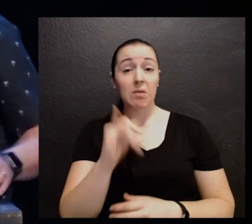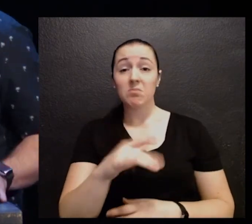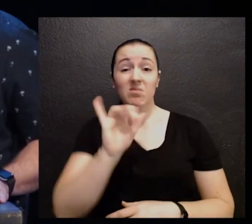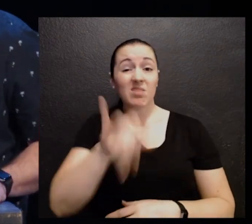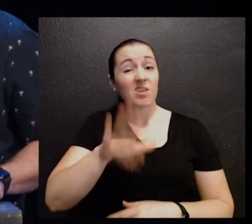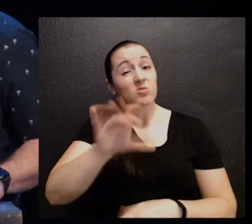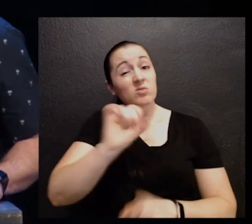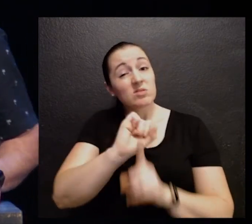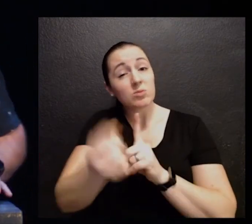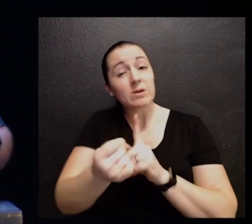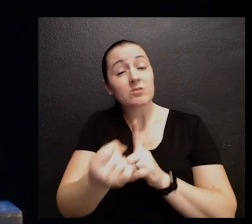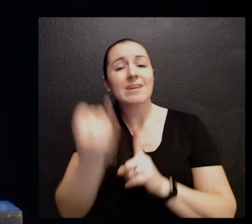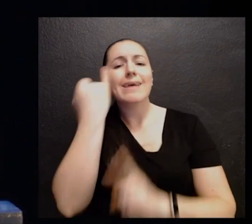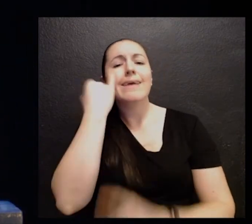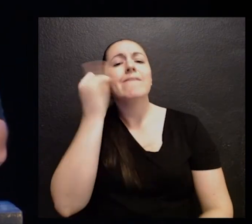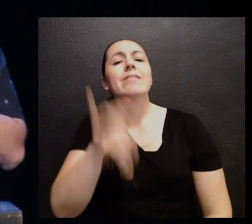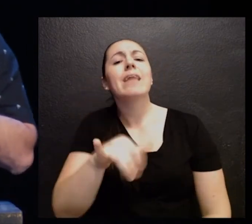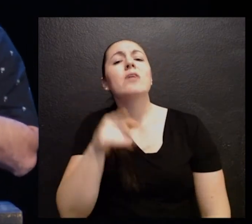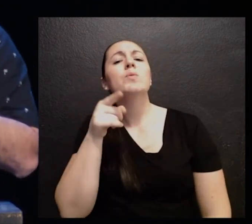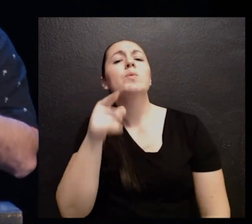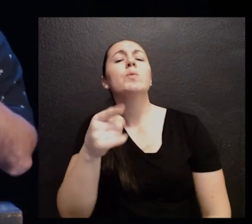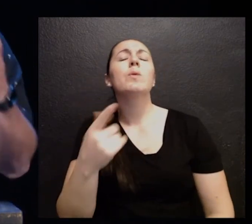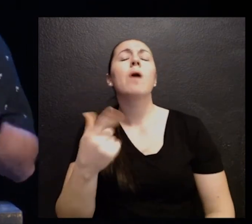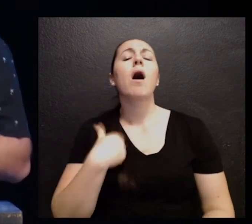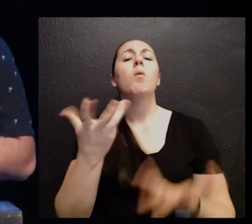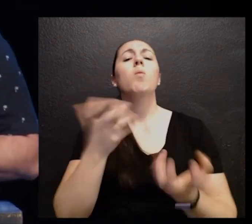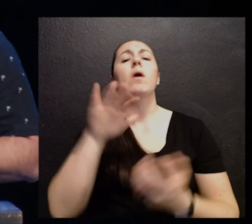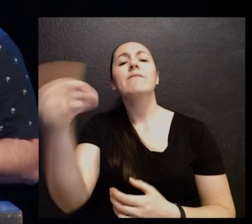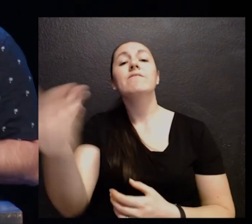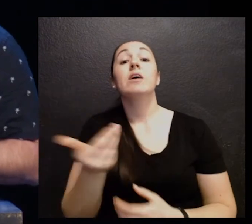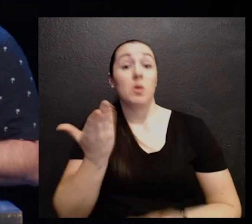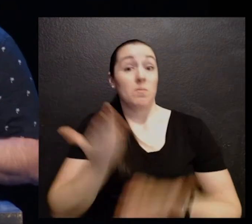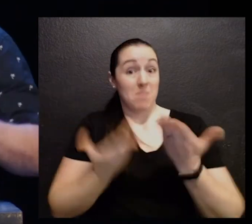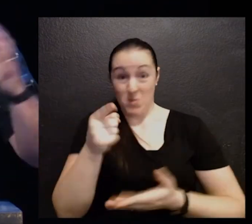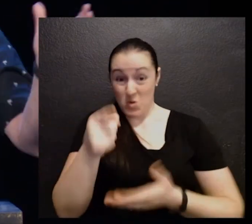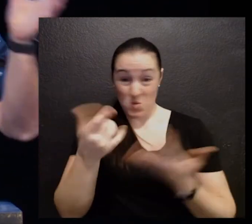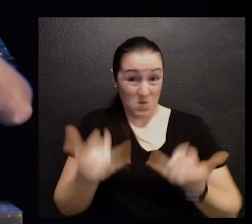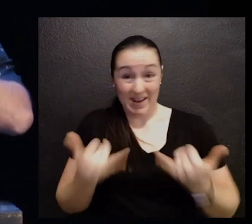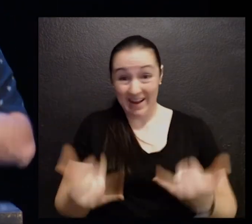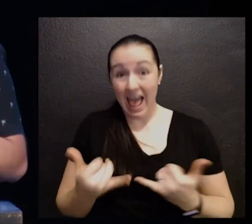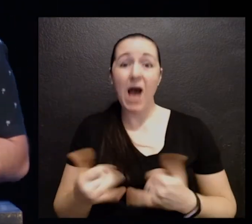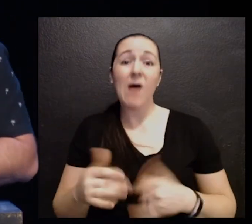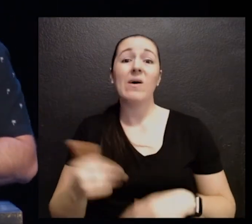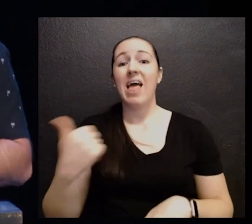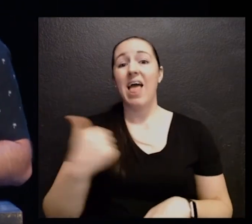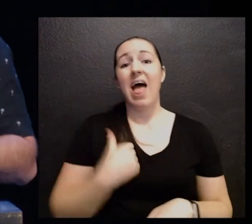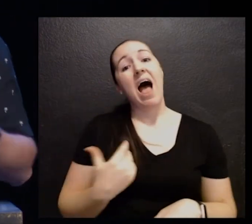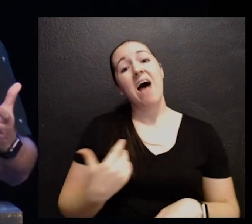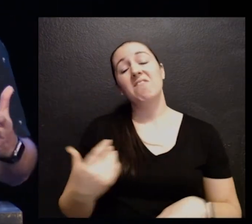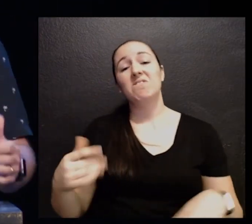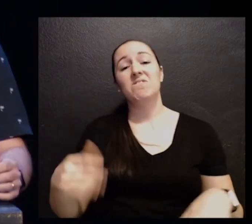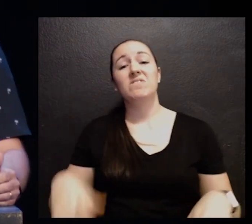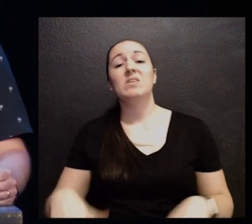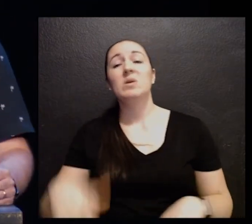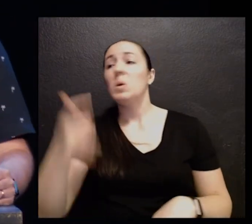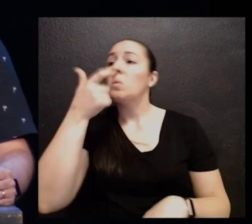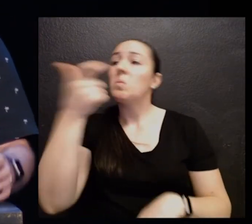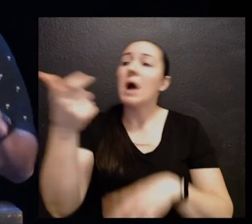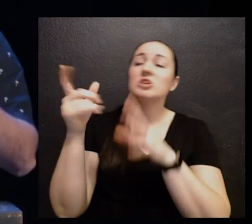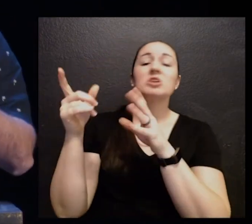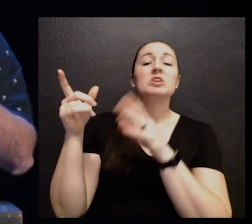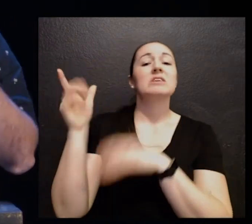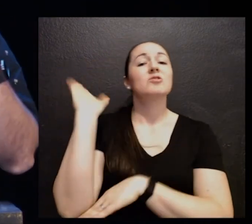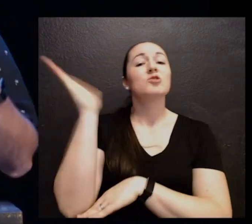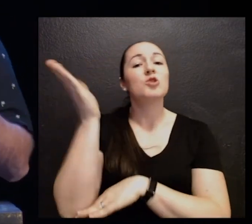And if that's you, I want to invite you. Maybe you're multitasking right now, or you got a couple browser tabs open, or you're doing the dishes or laundry or